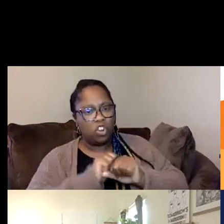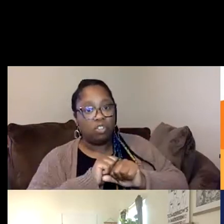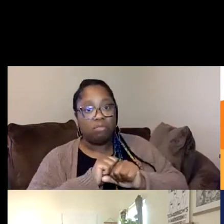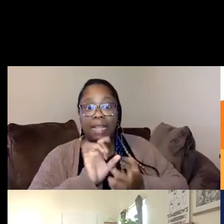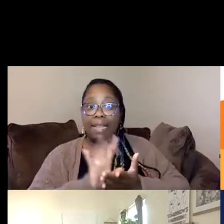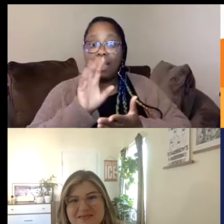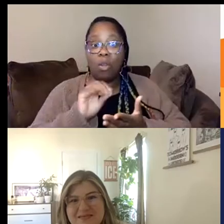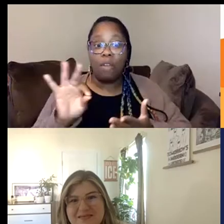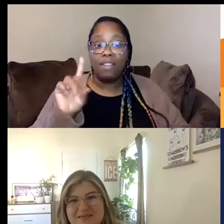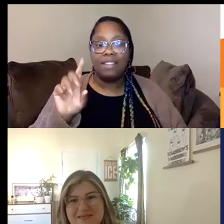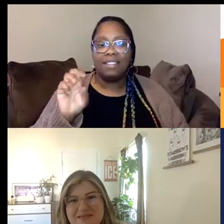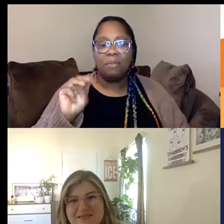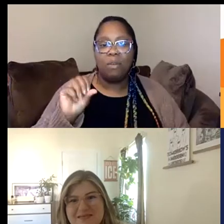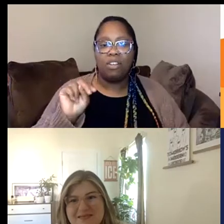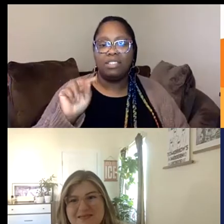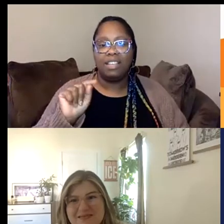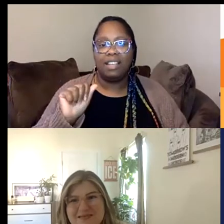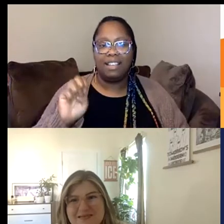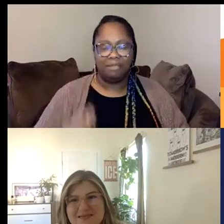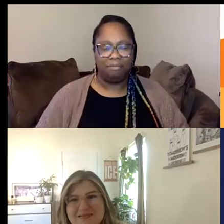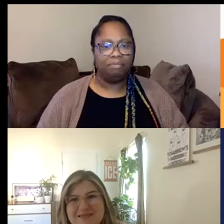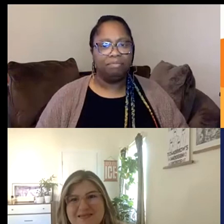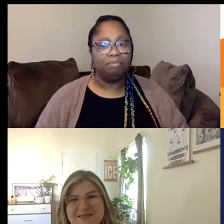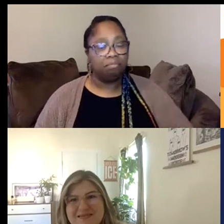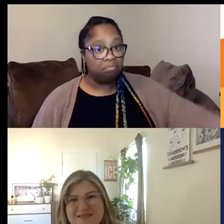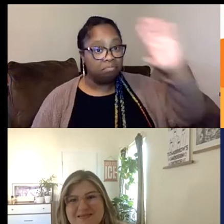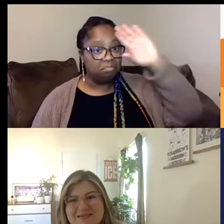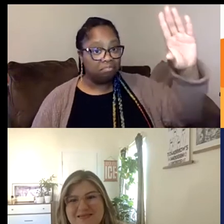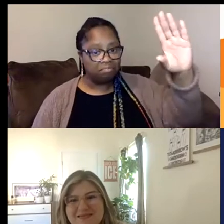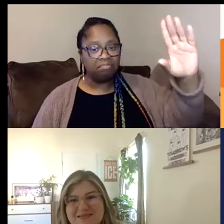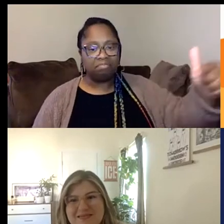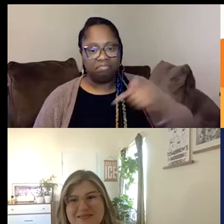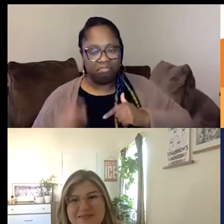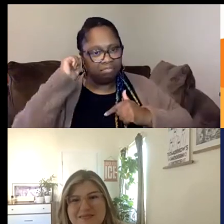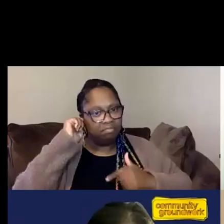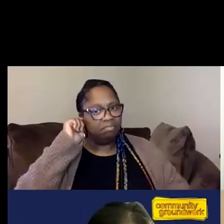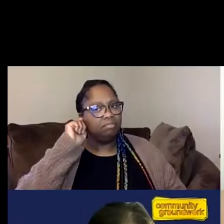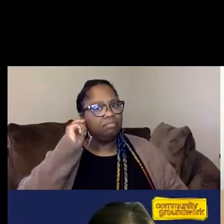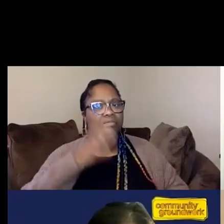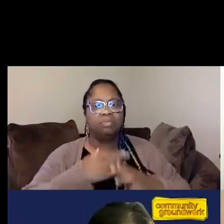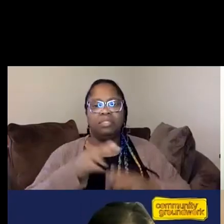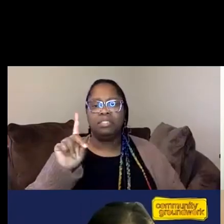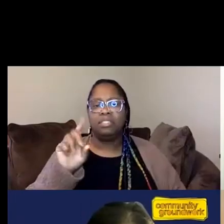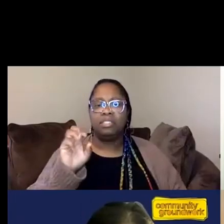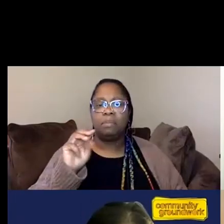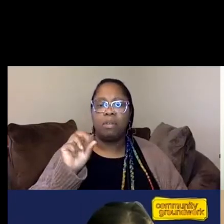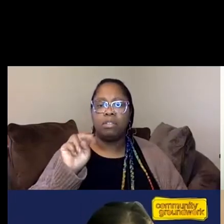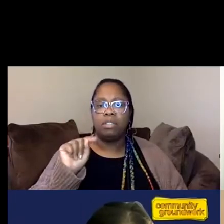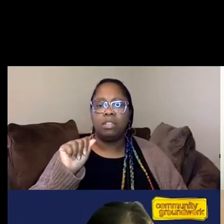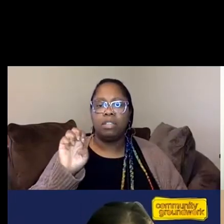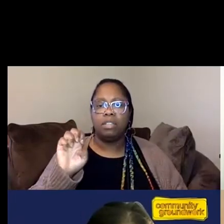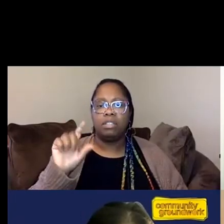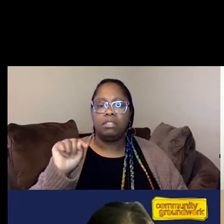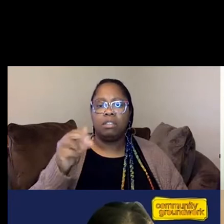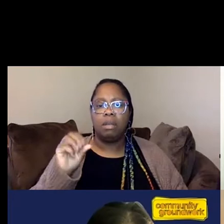welcome DeMonte. Hello, everyone. It's an honor to be here. My name is DeMonte Thompson. I'm the executive director and co-founder